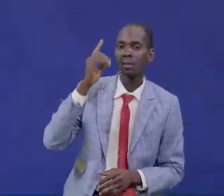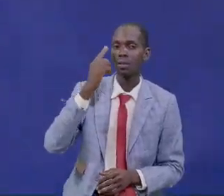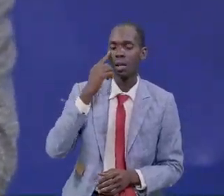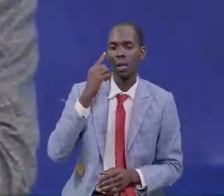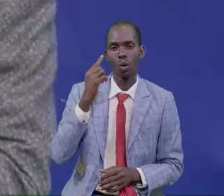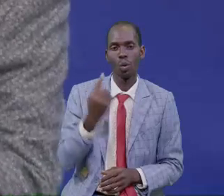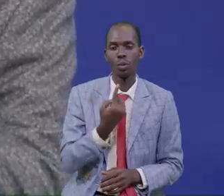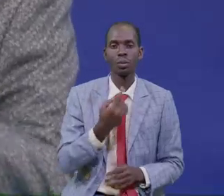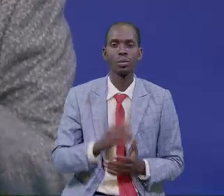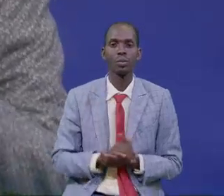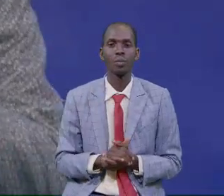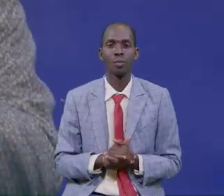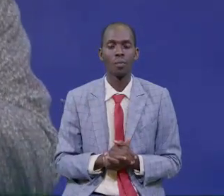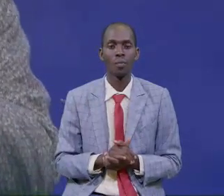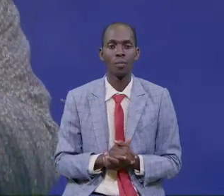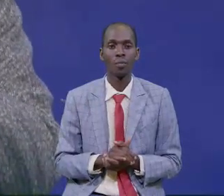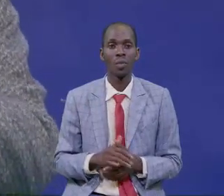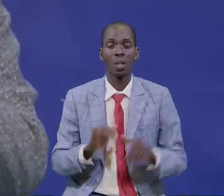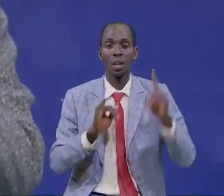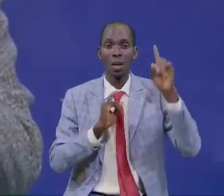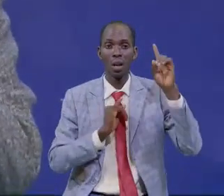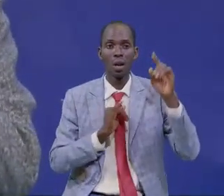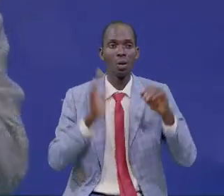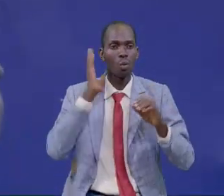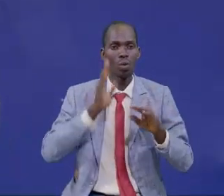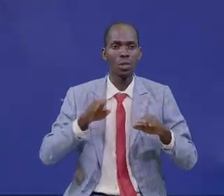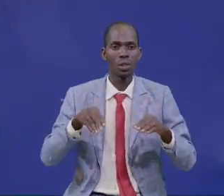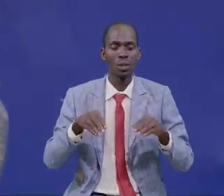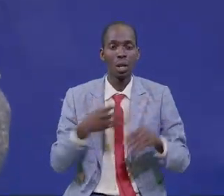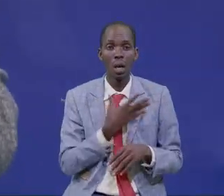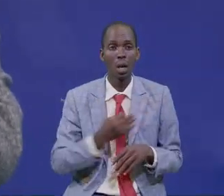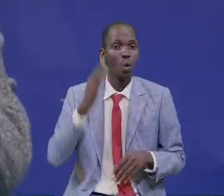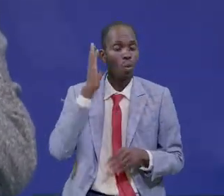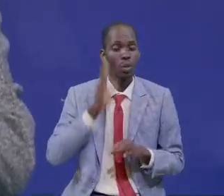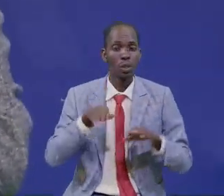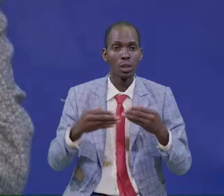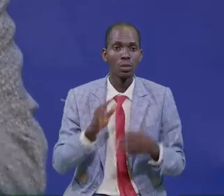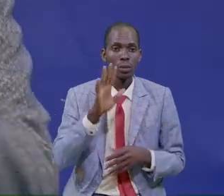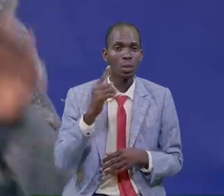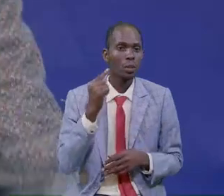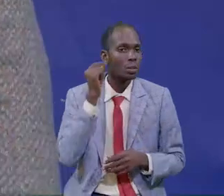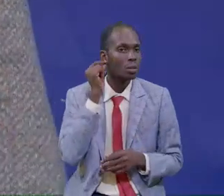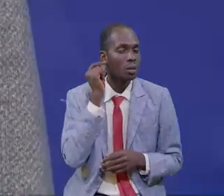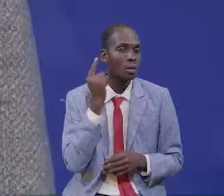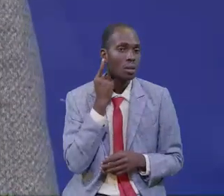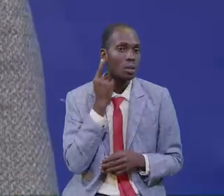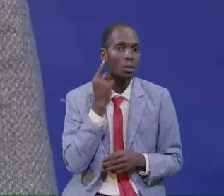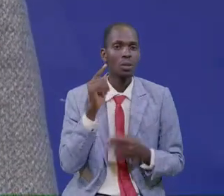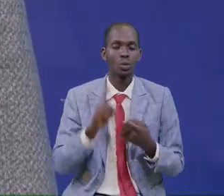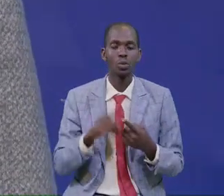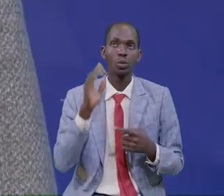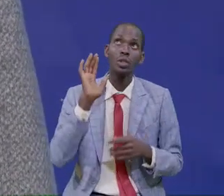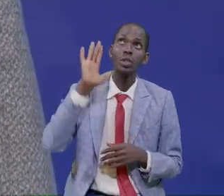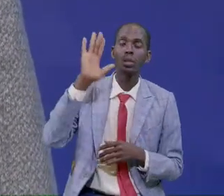And will give your ear unto the commandments and keep all his